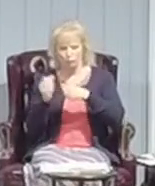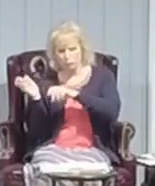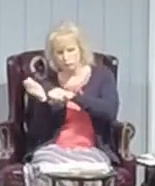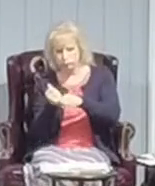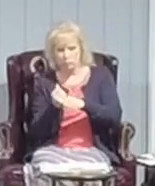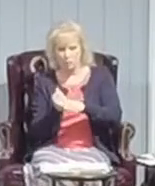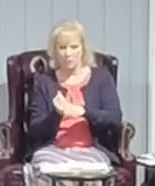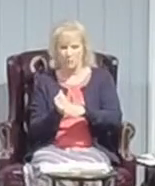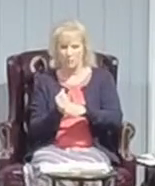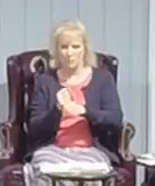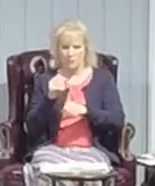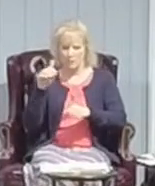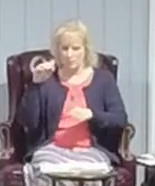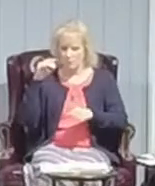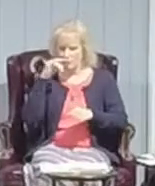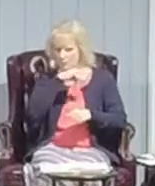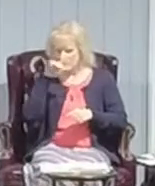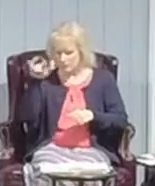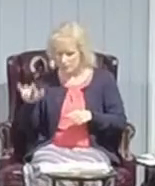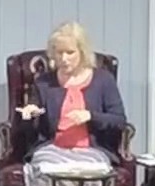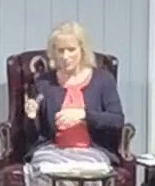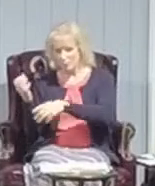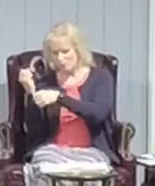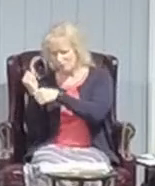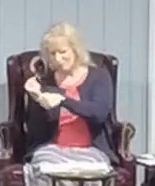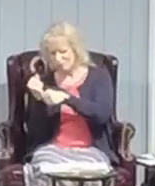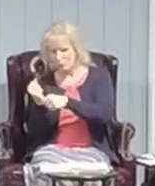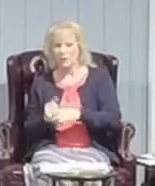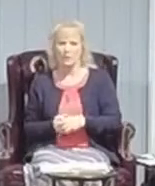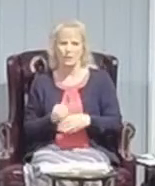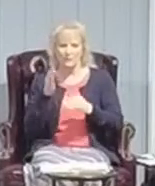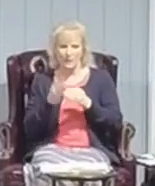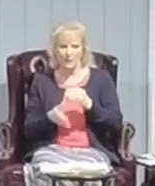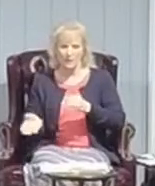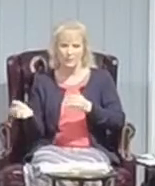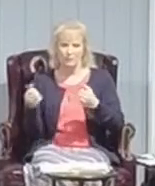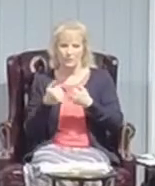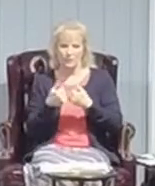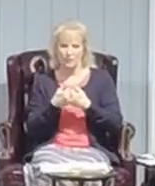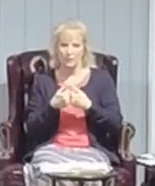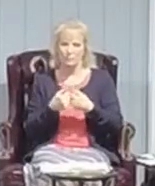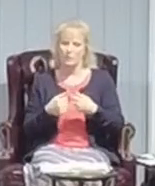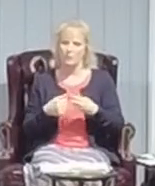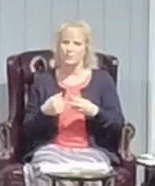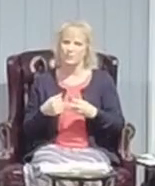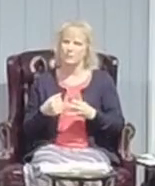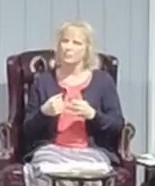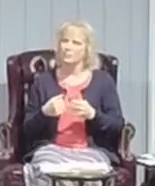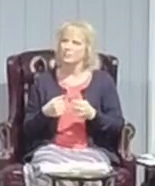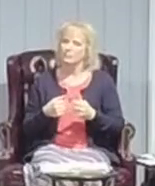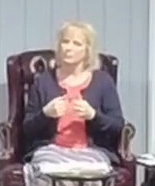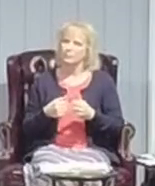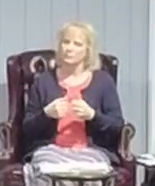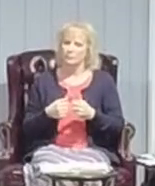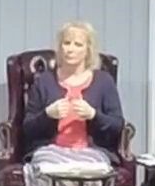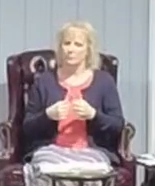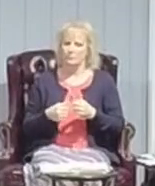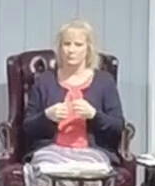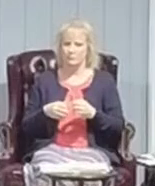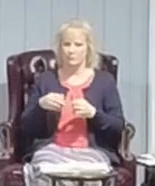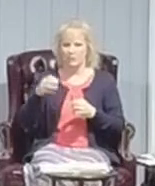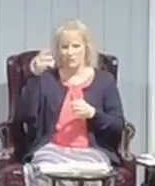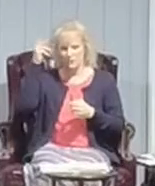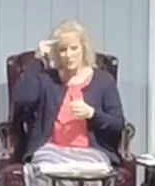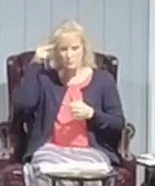We got the kid at bat. It's the end of the game. The game's on the line. His mom and dad are